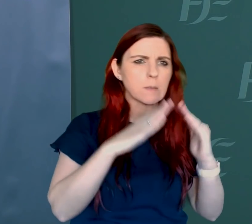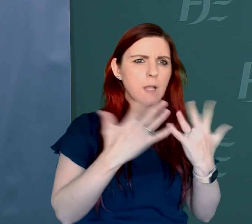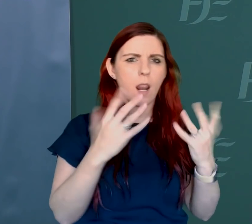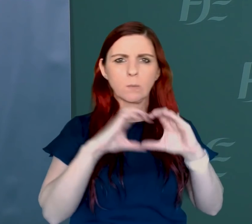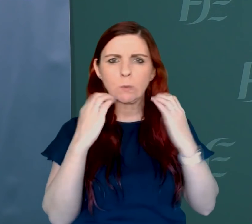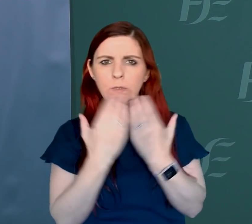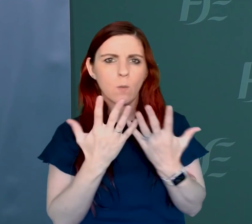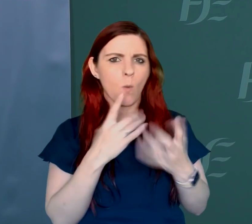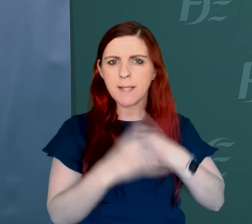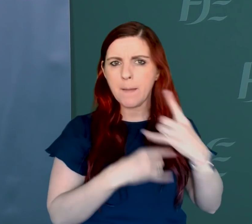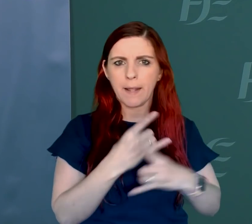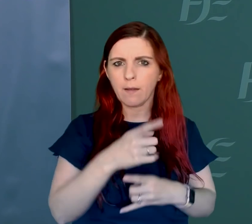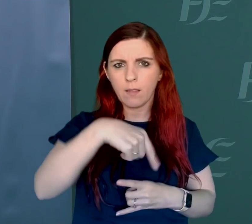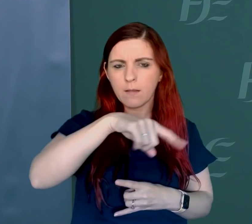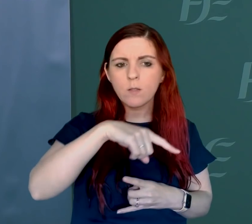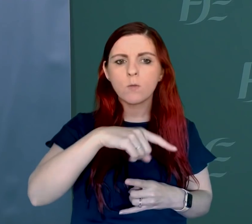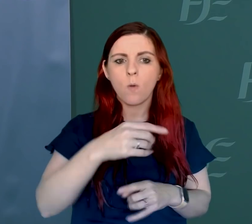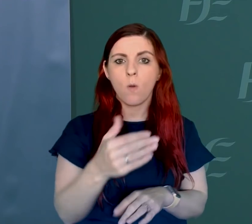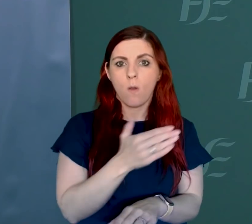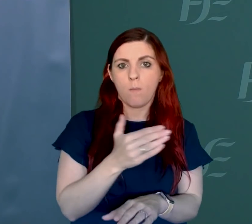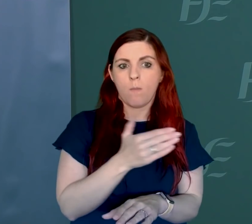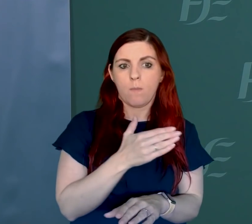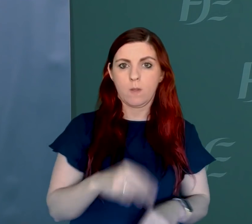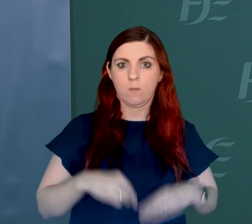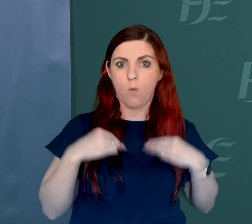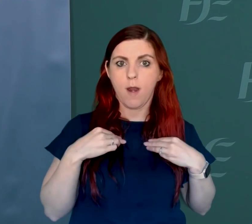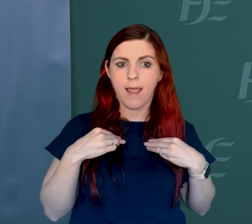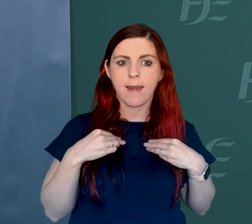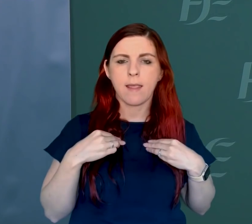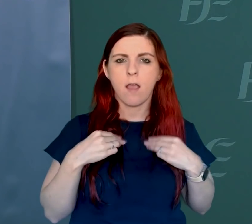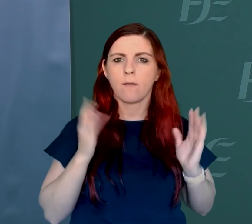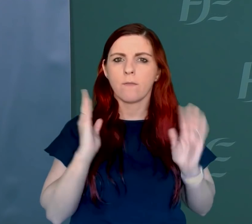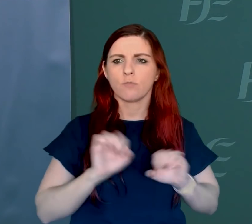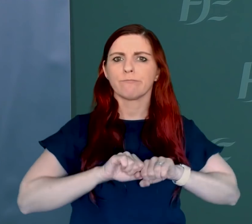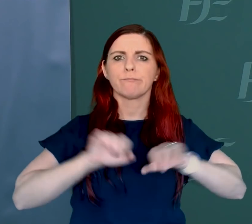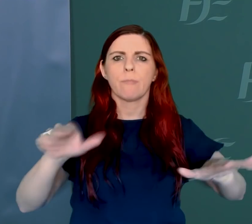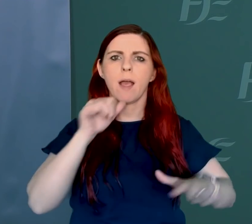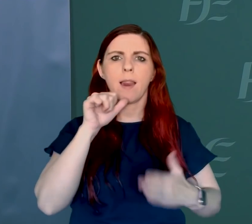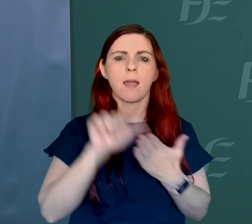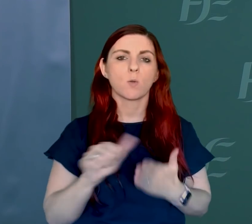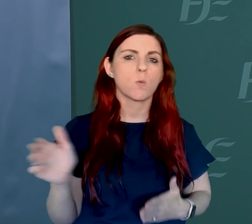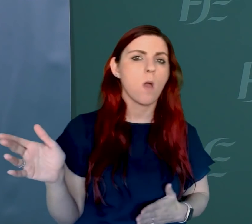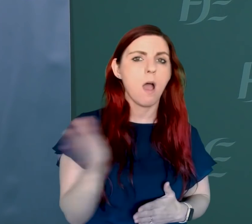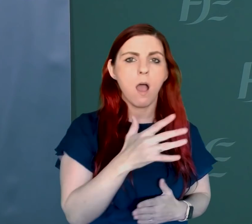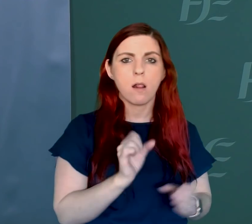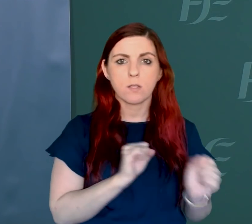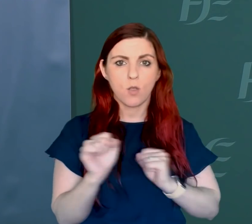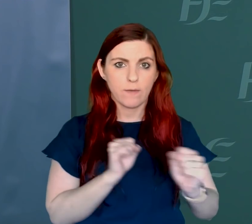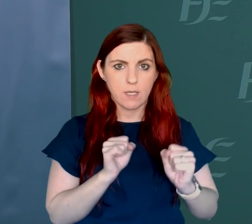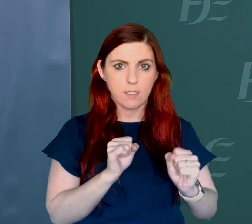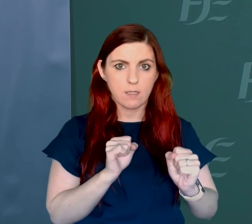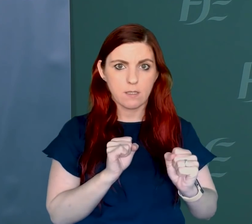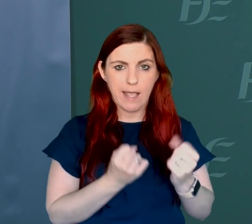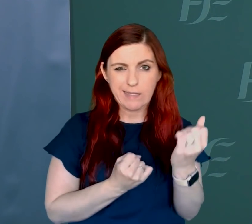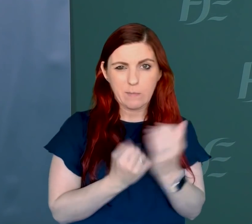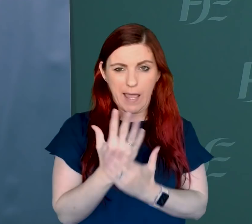earlier on, before this morning, I wrote out a letter to all of our services, setting out a range